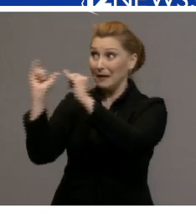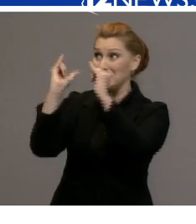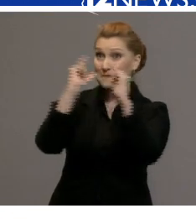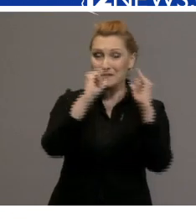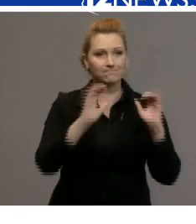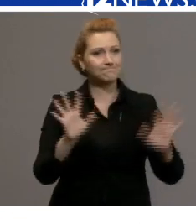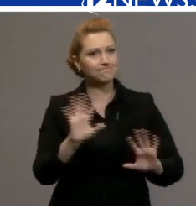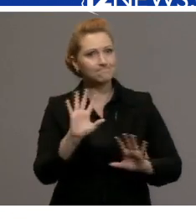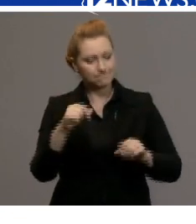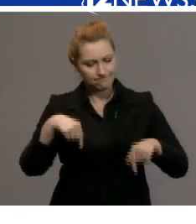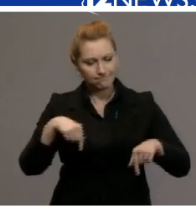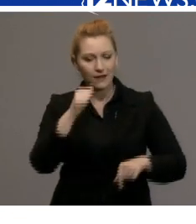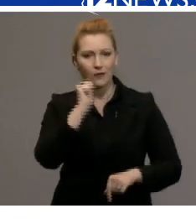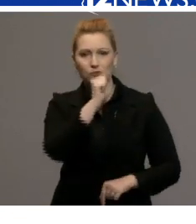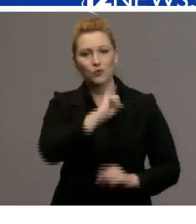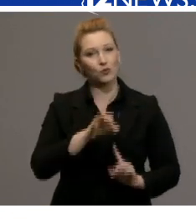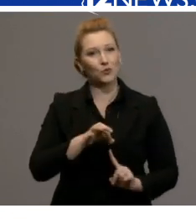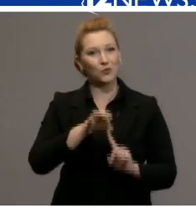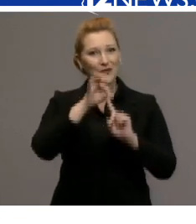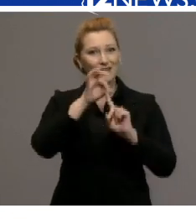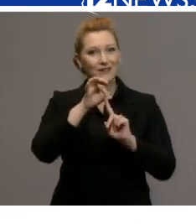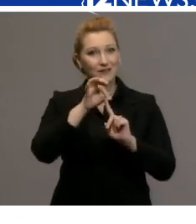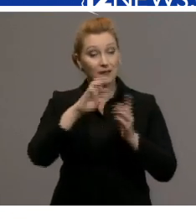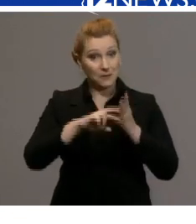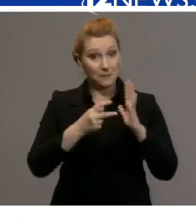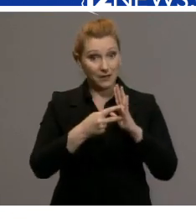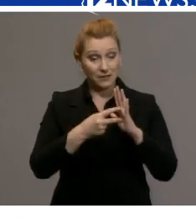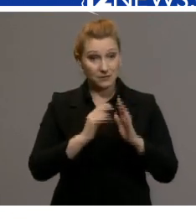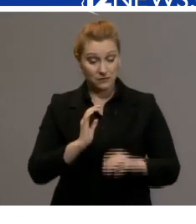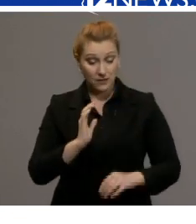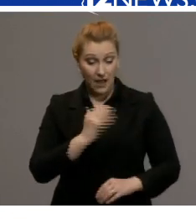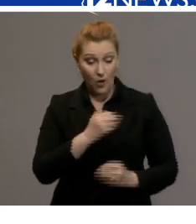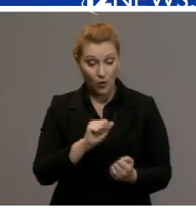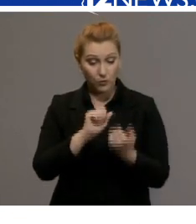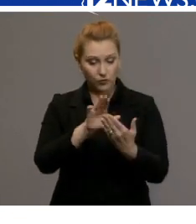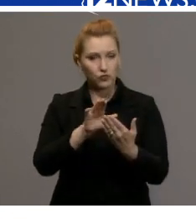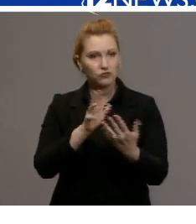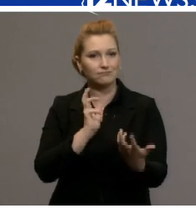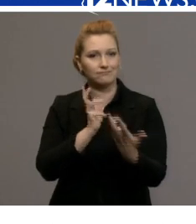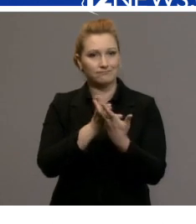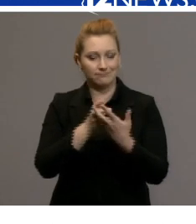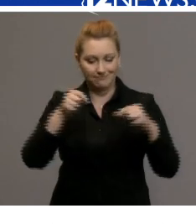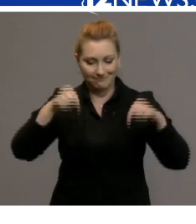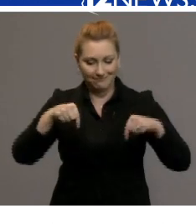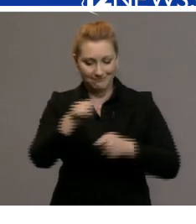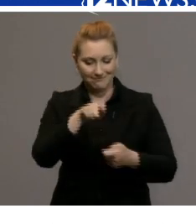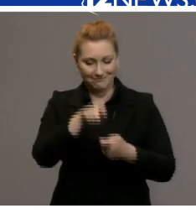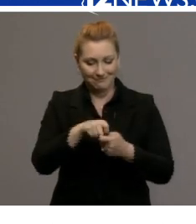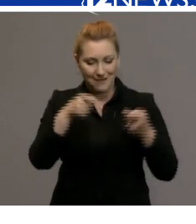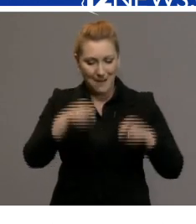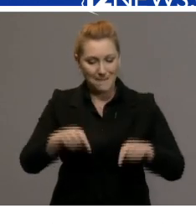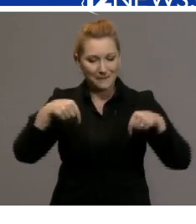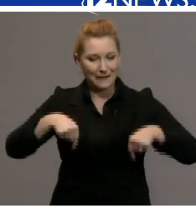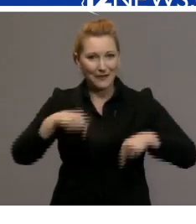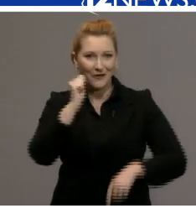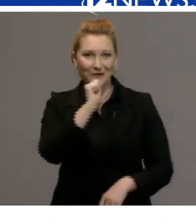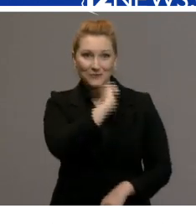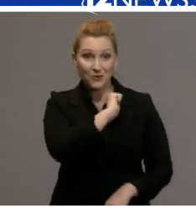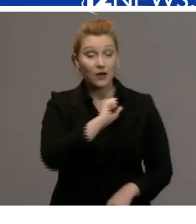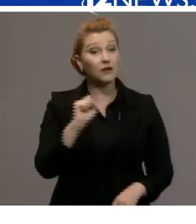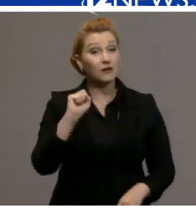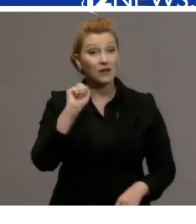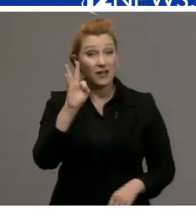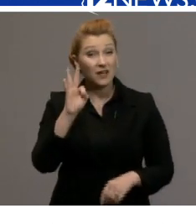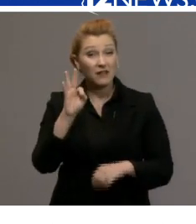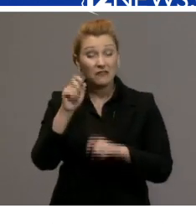will continue to be focused 100% on the state of Arizona. And if we have a situation in a county or a